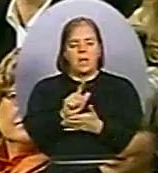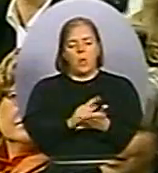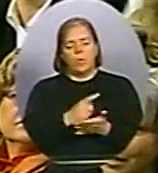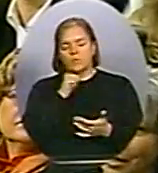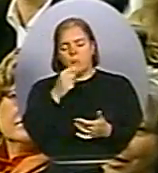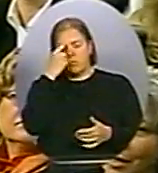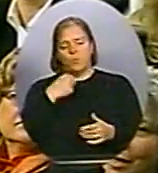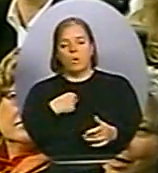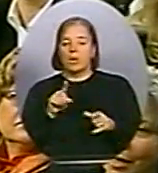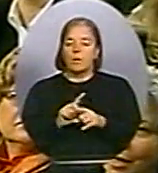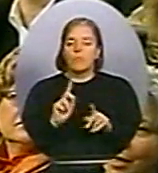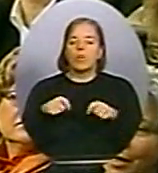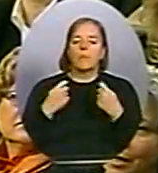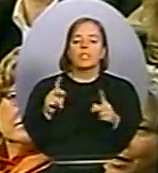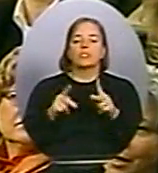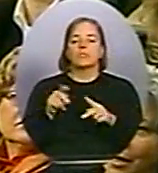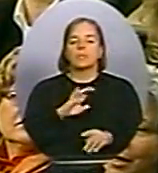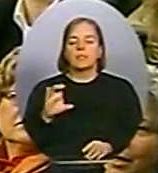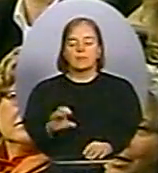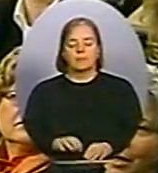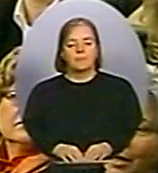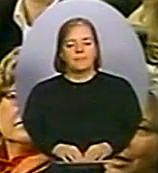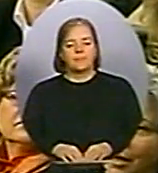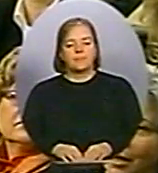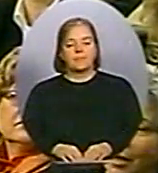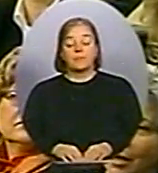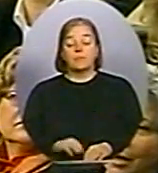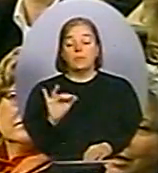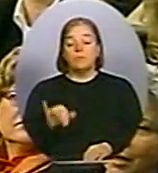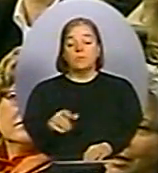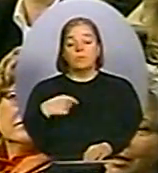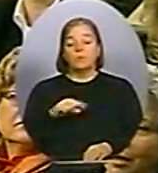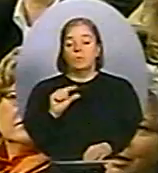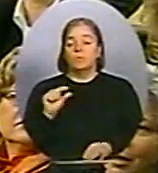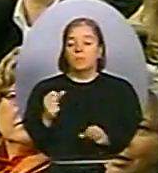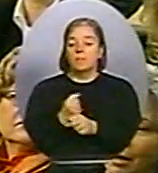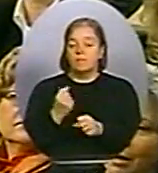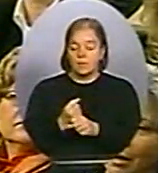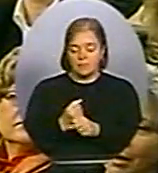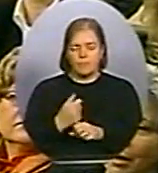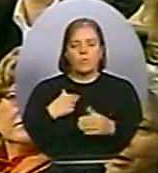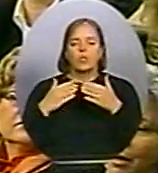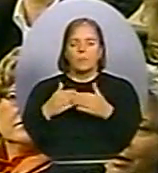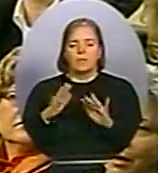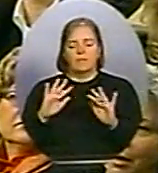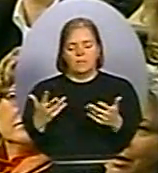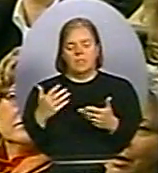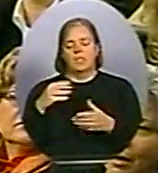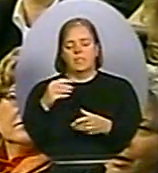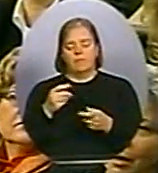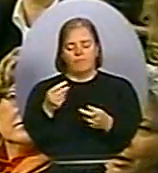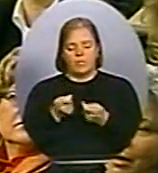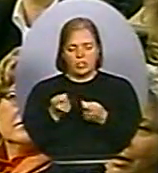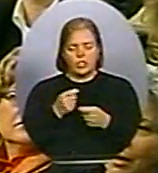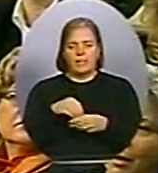Mr. Speaker, the government is doing no such thing. In fact, the government has asked that the Senate Board of Internal Economy, that they have examined these issues,